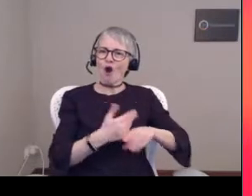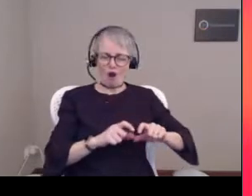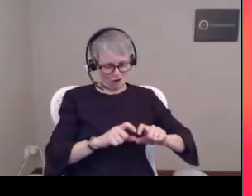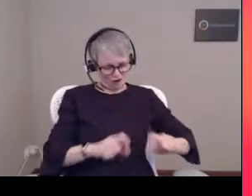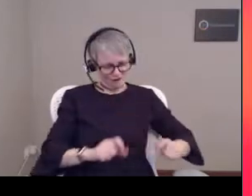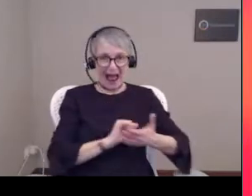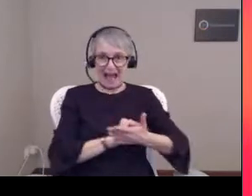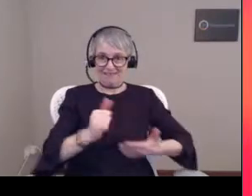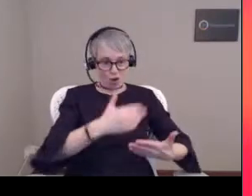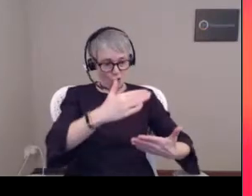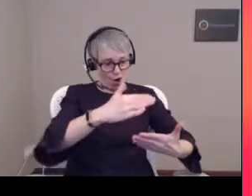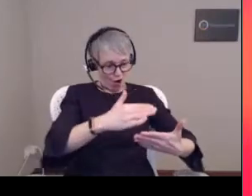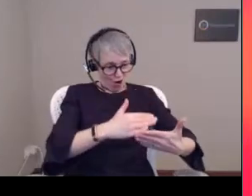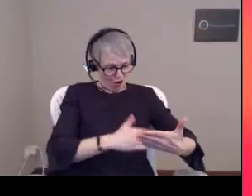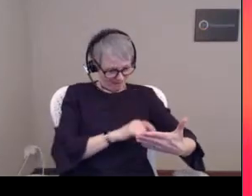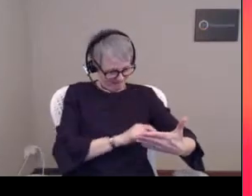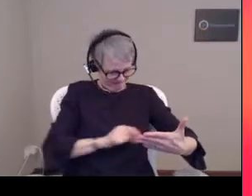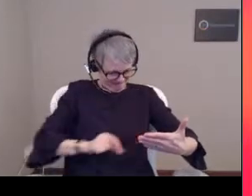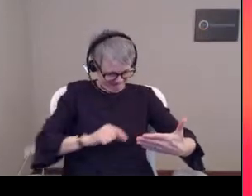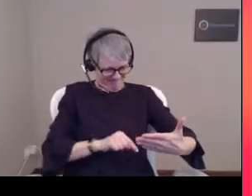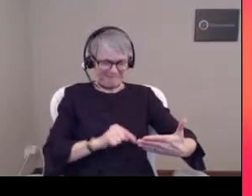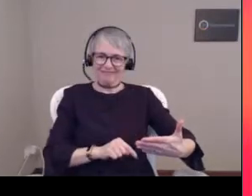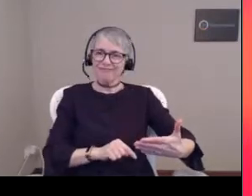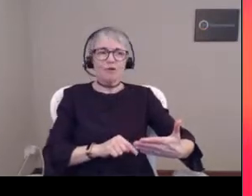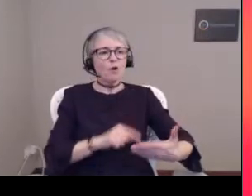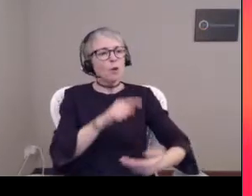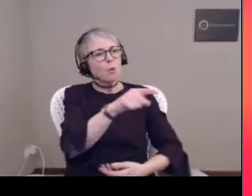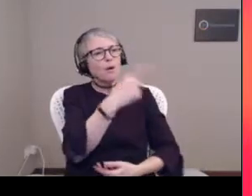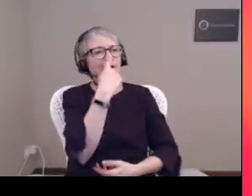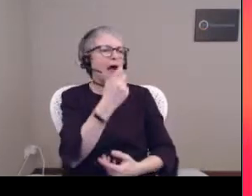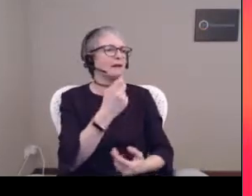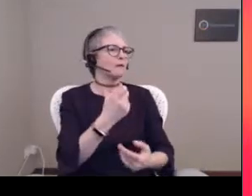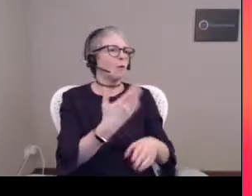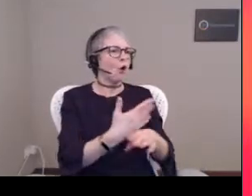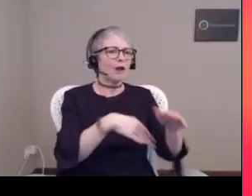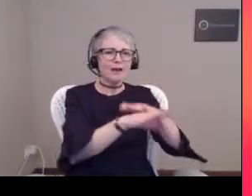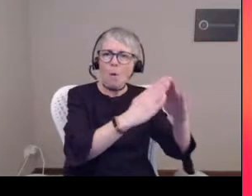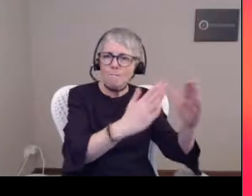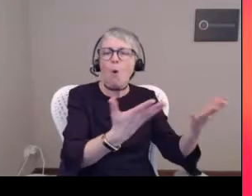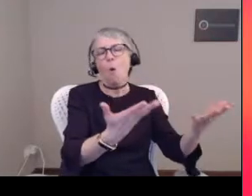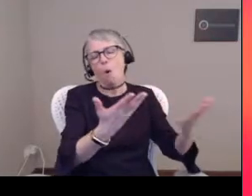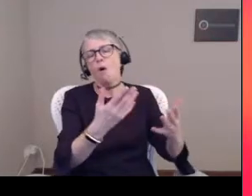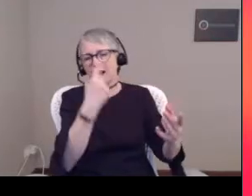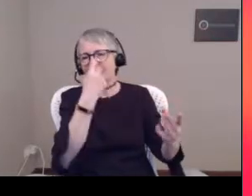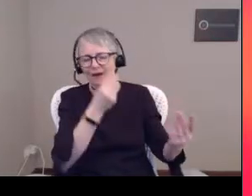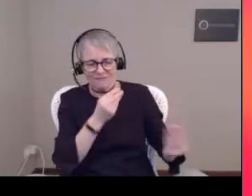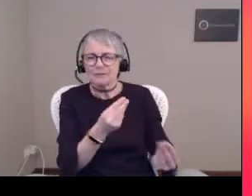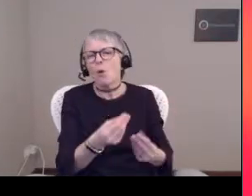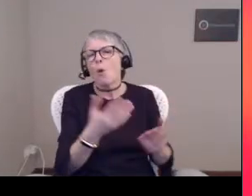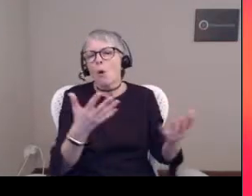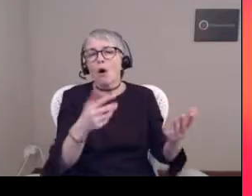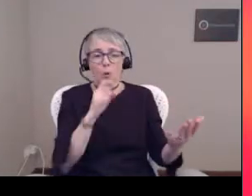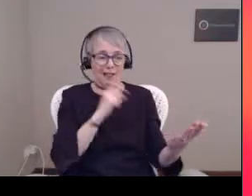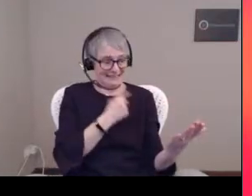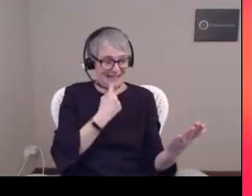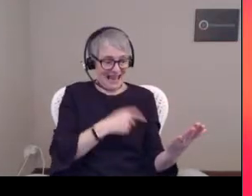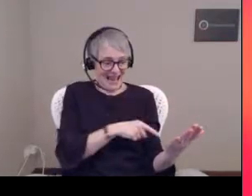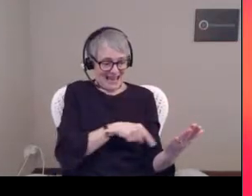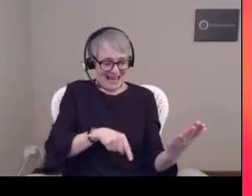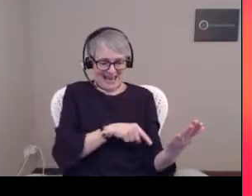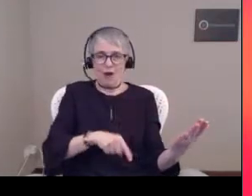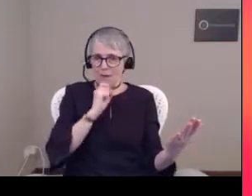changed everything, because we're not going to go back to 5 days a week in the office. Okay, we will be doing, at least 2 days a week work from